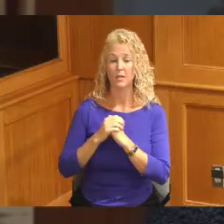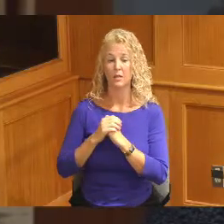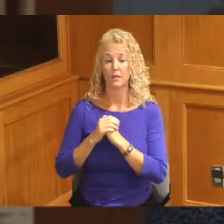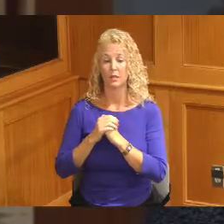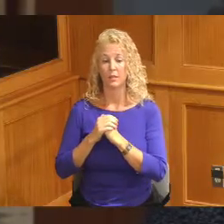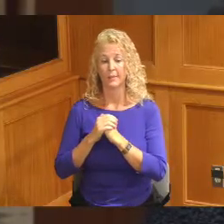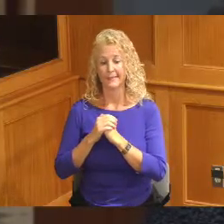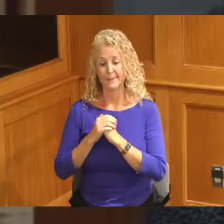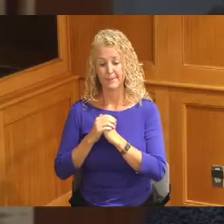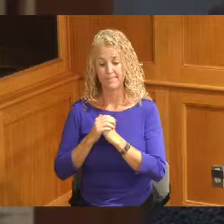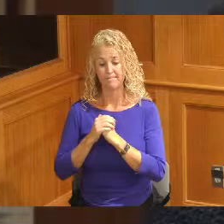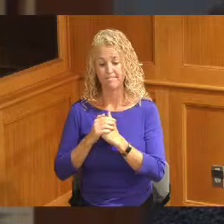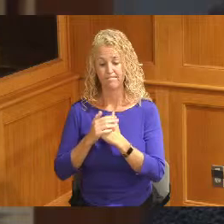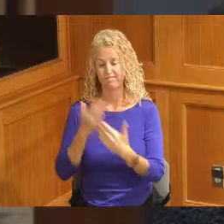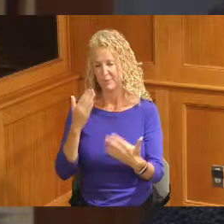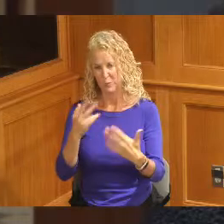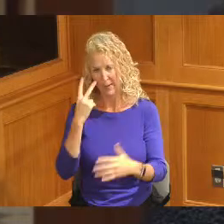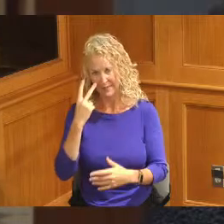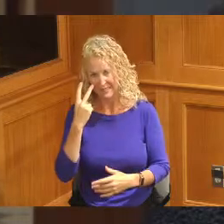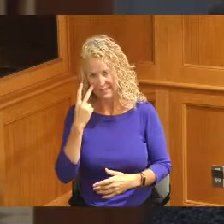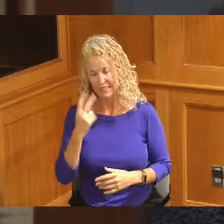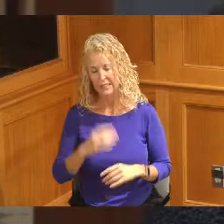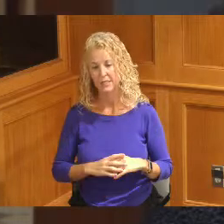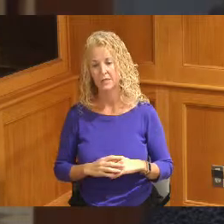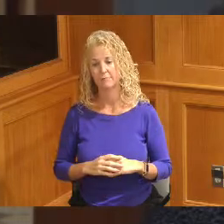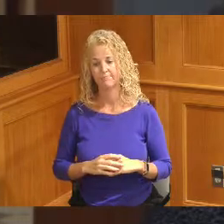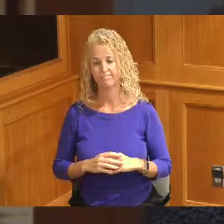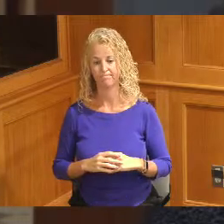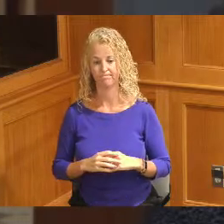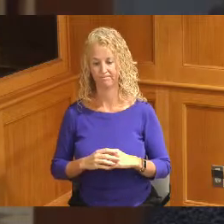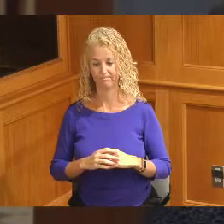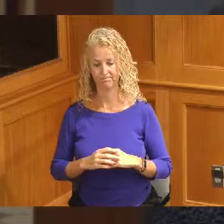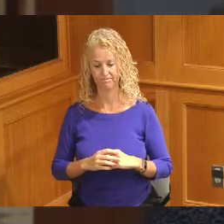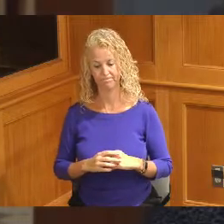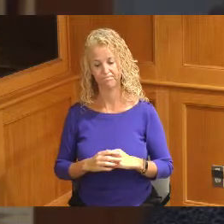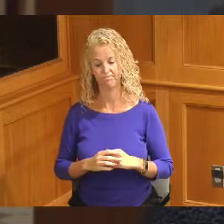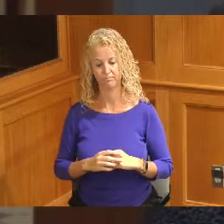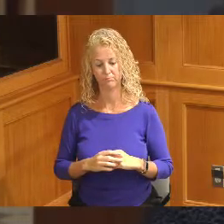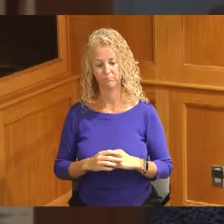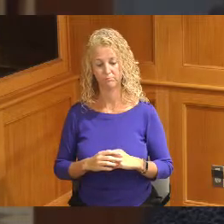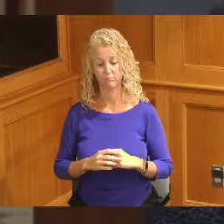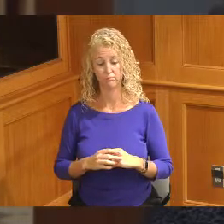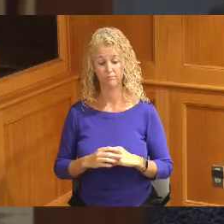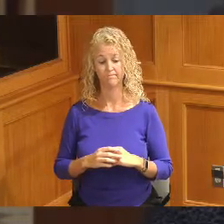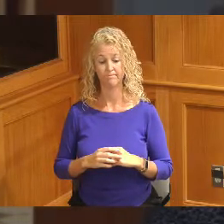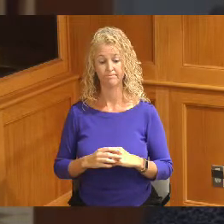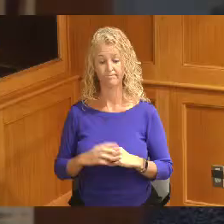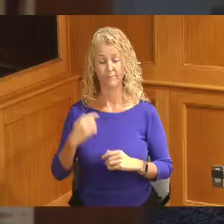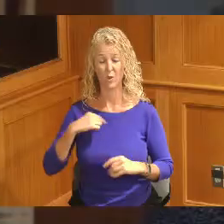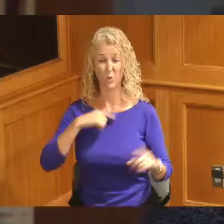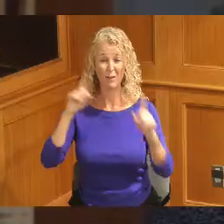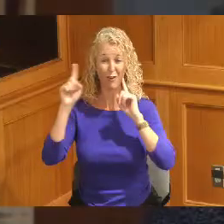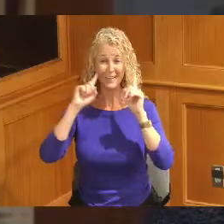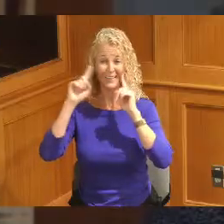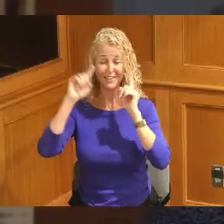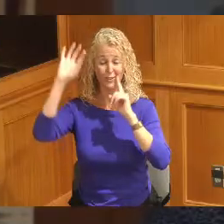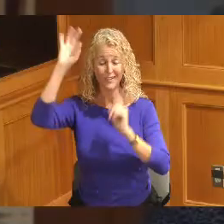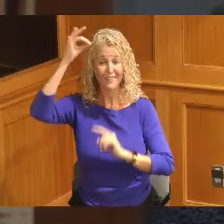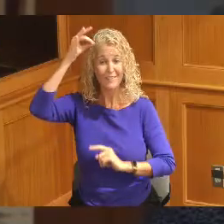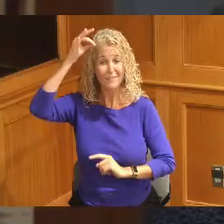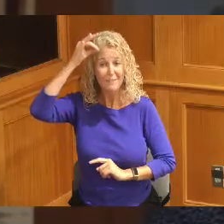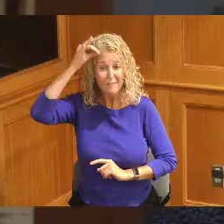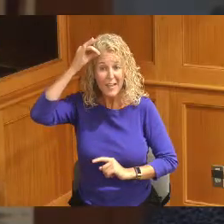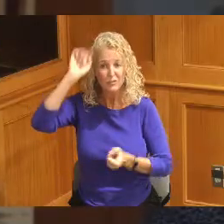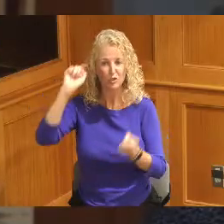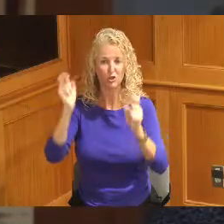was, and I'm sure you've seen this, is the changes that are being talked about at the federal level,